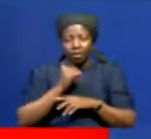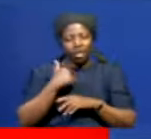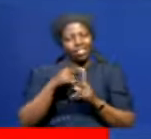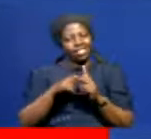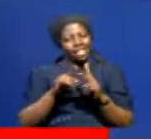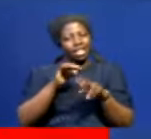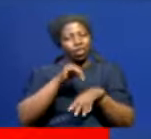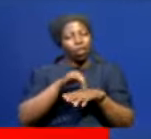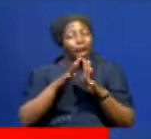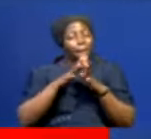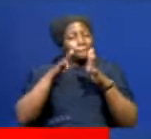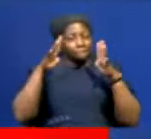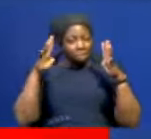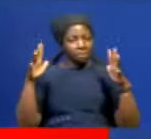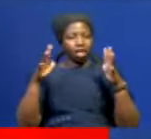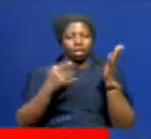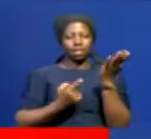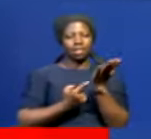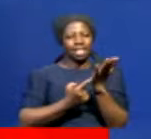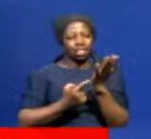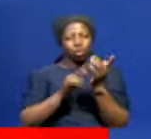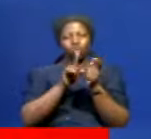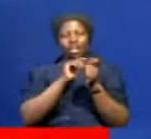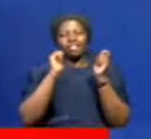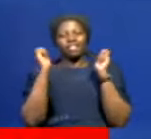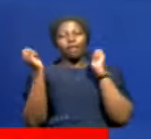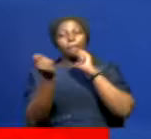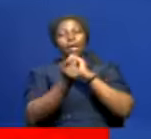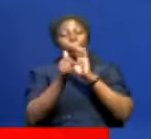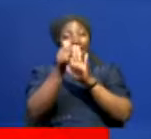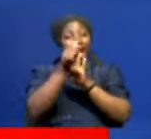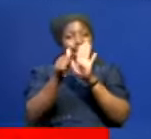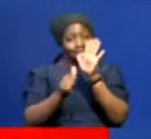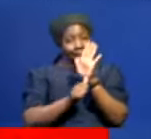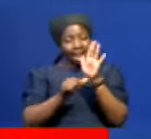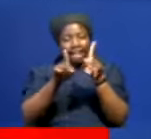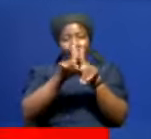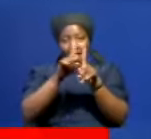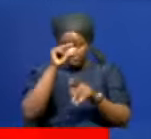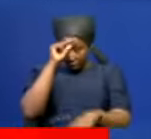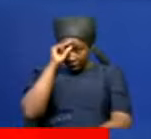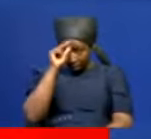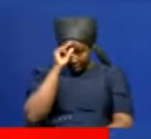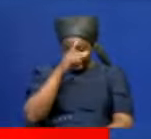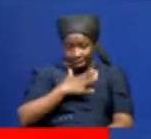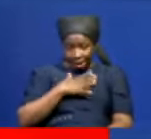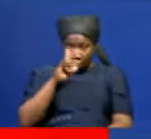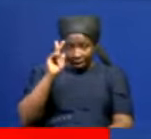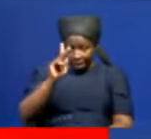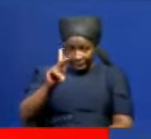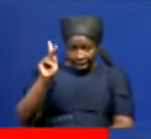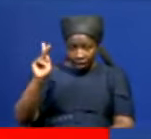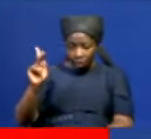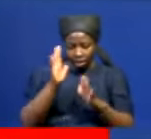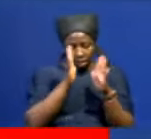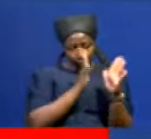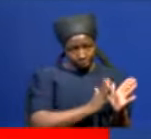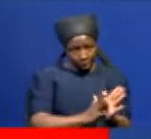on a major digital transformation agenda as government. In our Kenya Kwanza